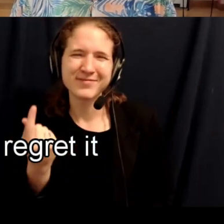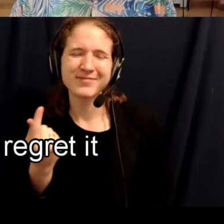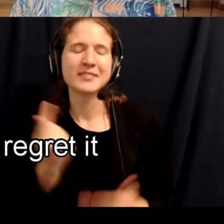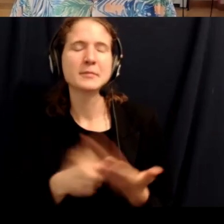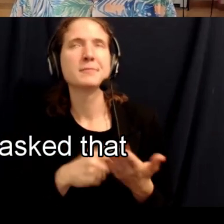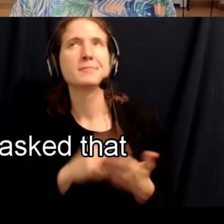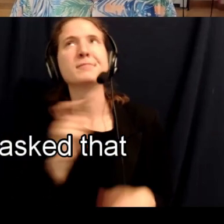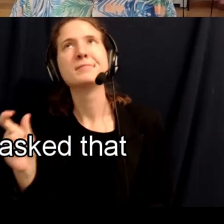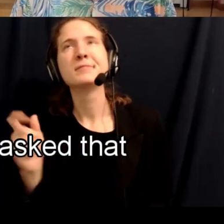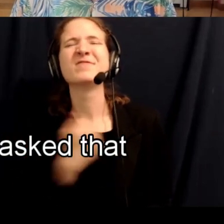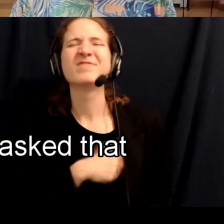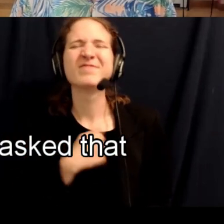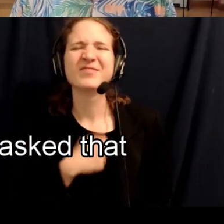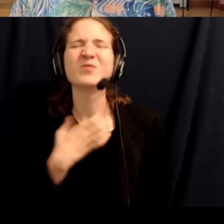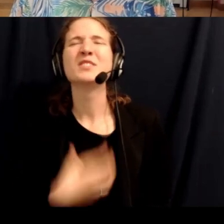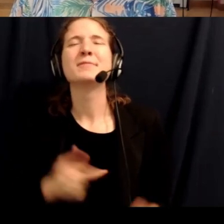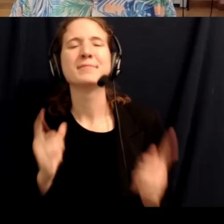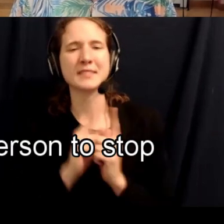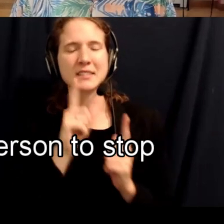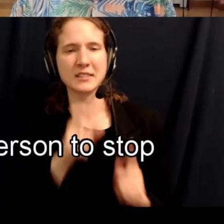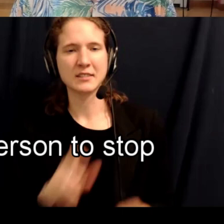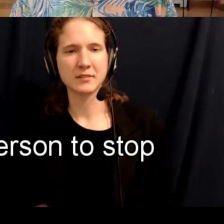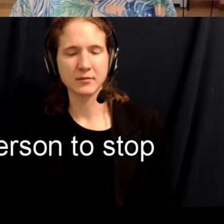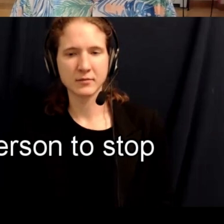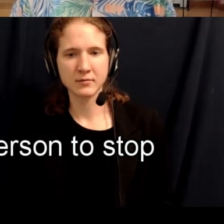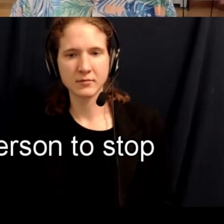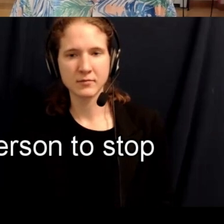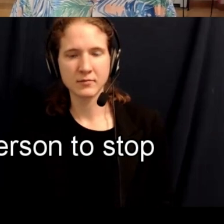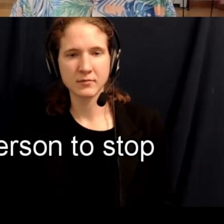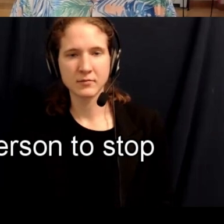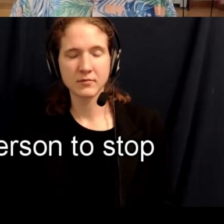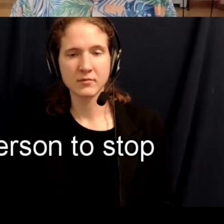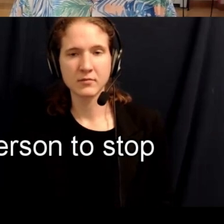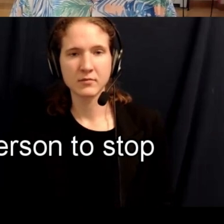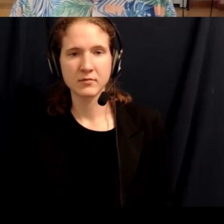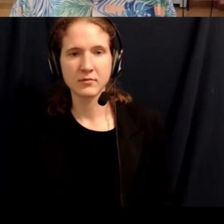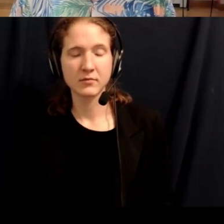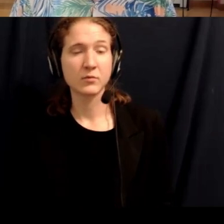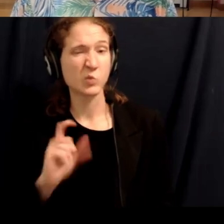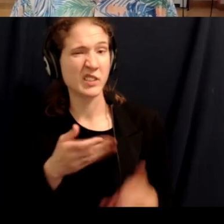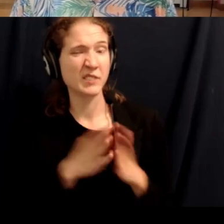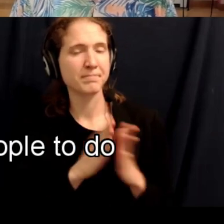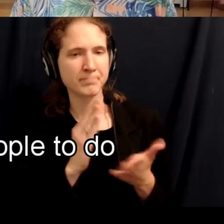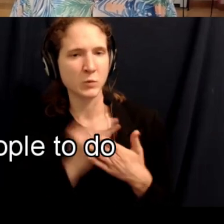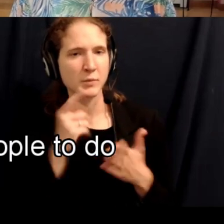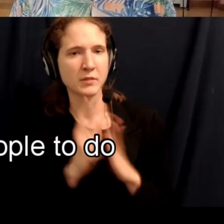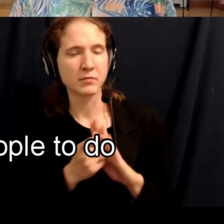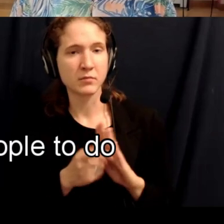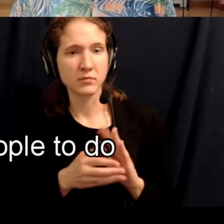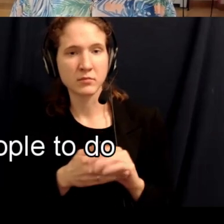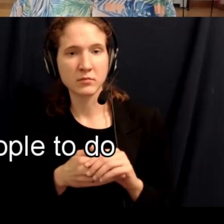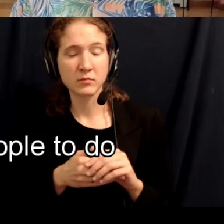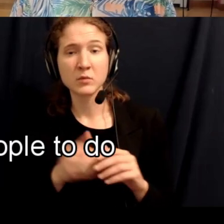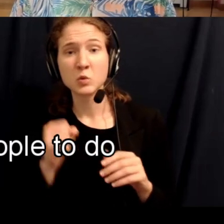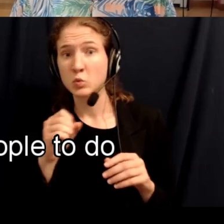it afterwards. I said, "Oh, I should have asked that person." I should have asked that person to stop for a second. So you pick